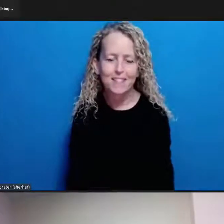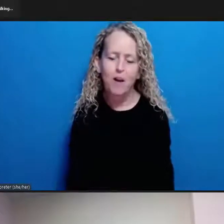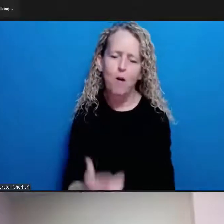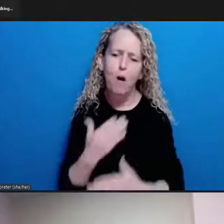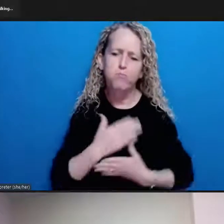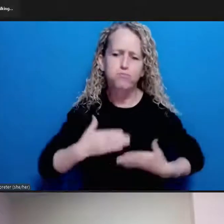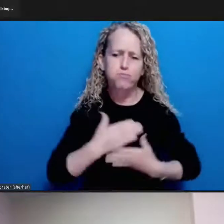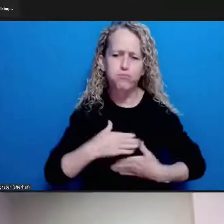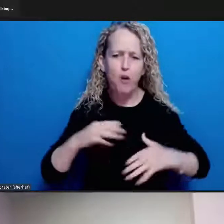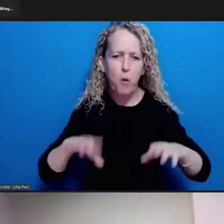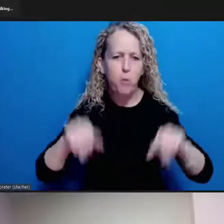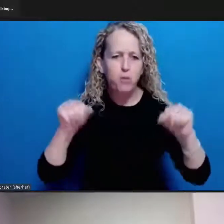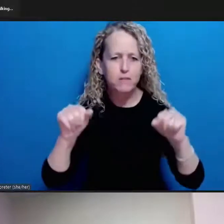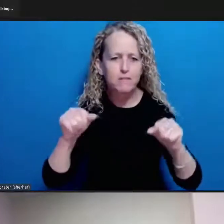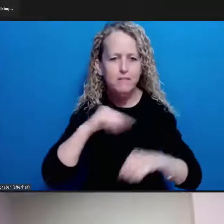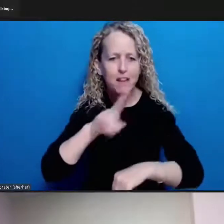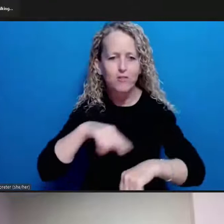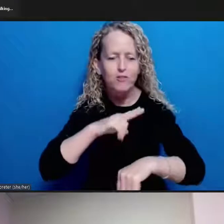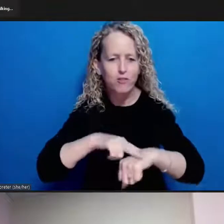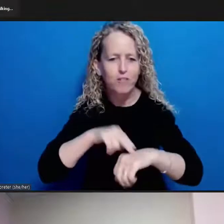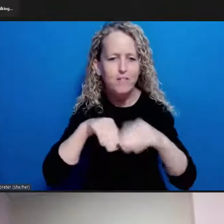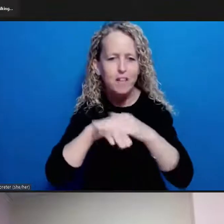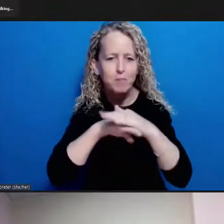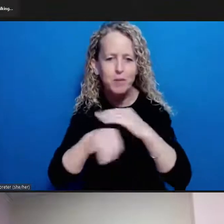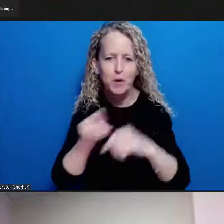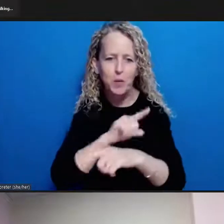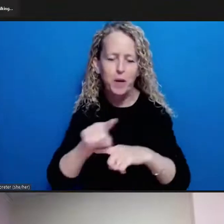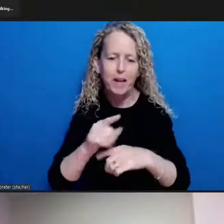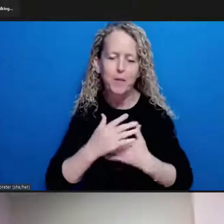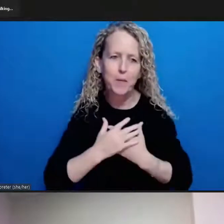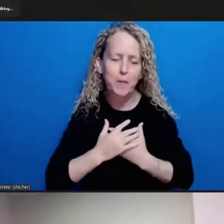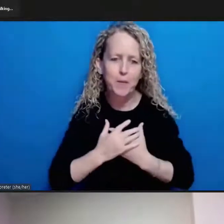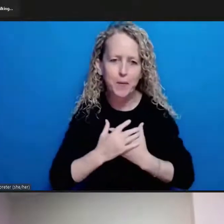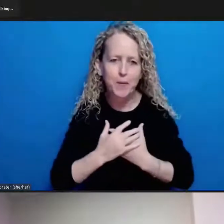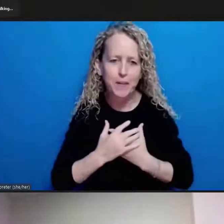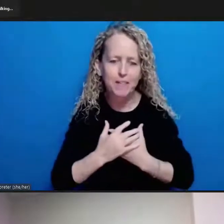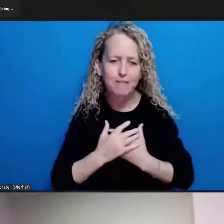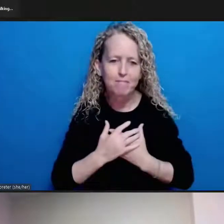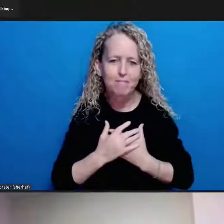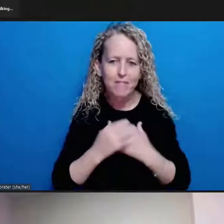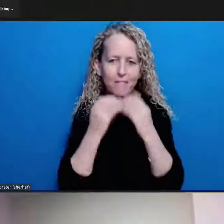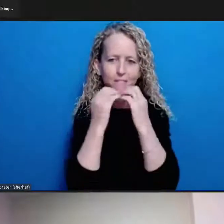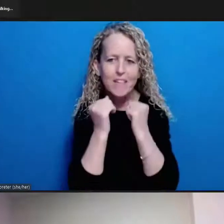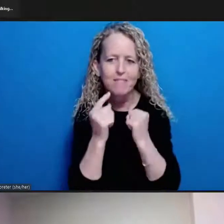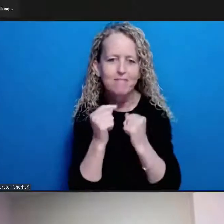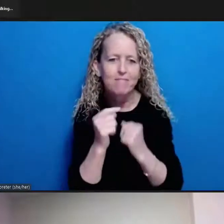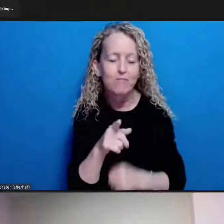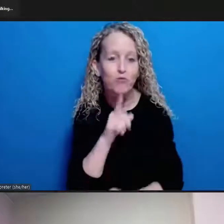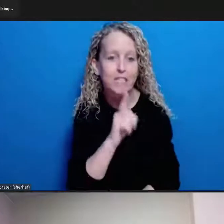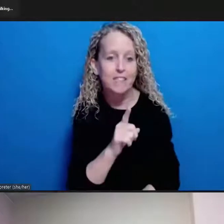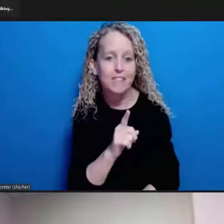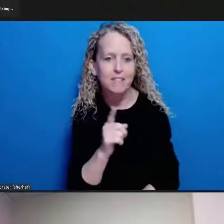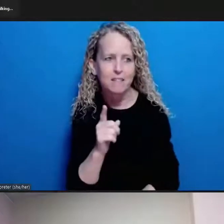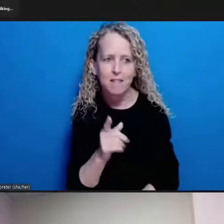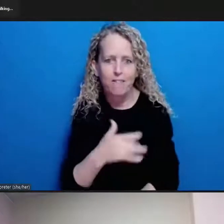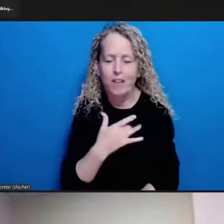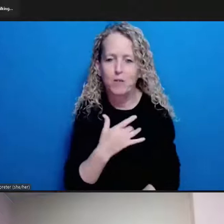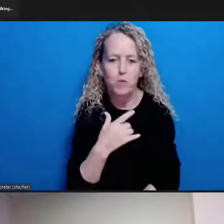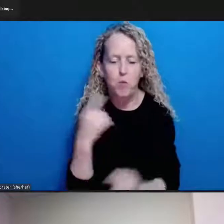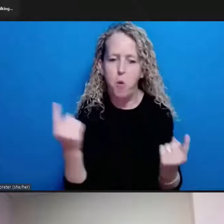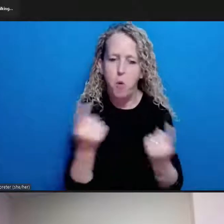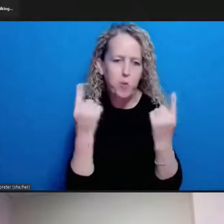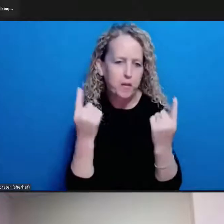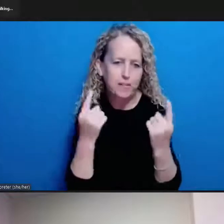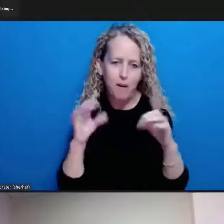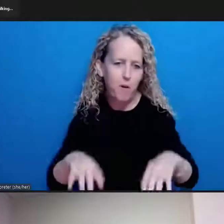National Accessibility Week. And, we kind of feel like we host it year round because we're cheerleaders in this space and